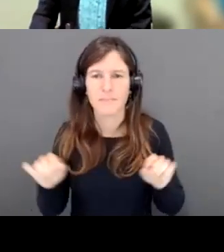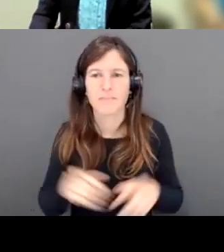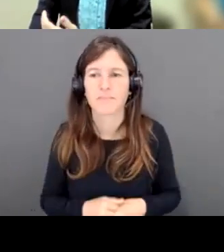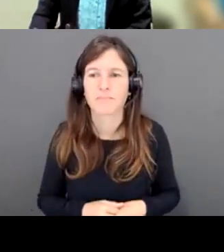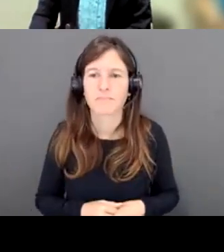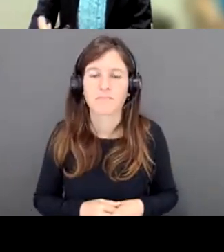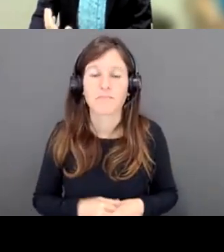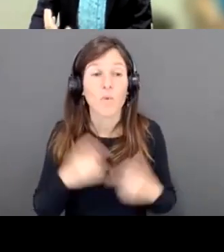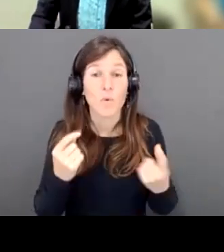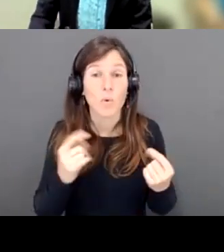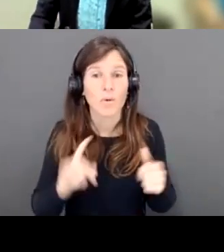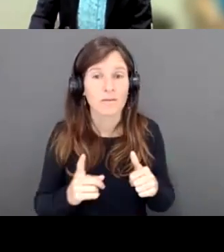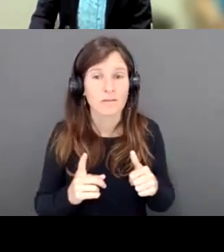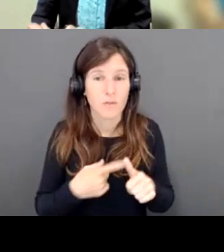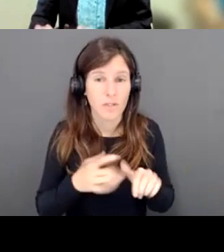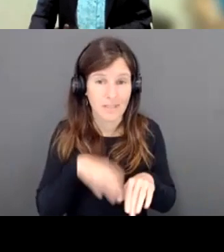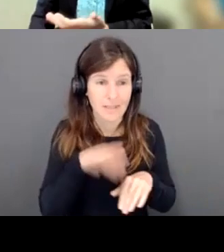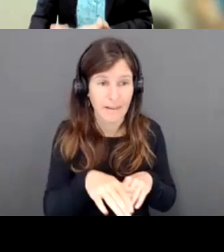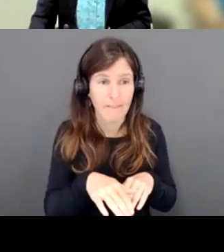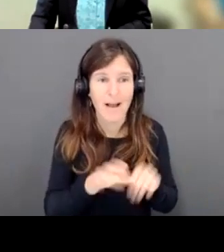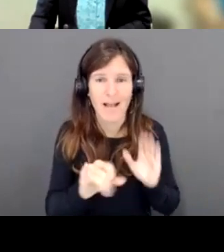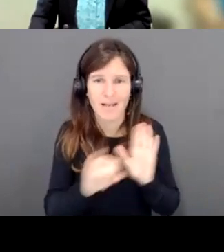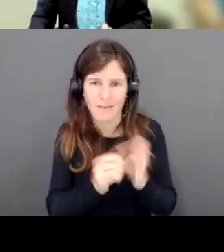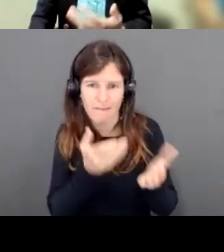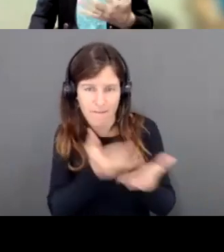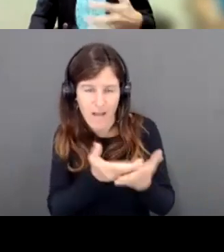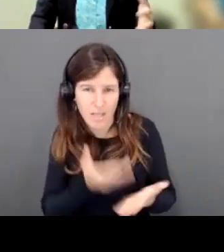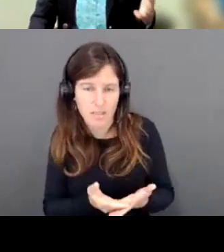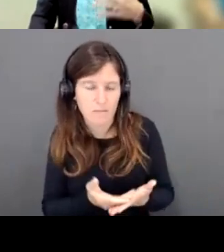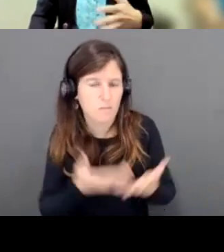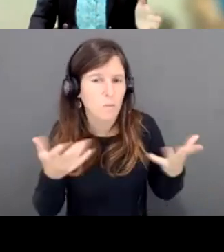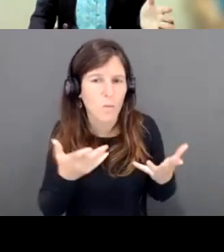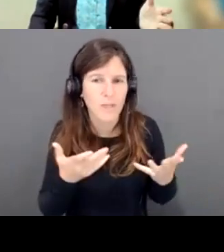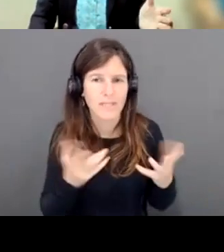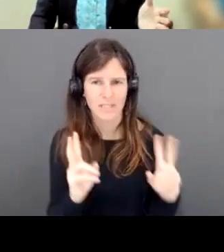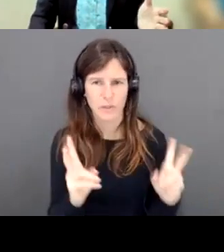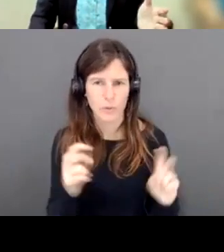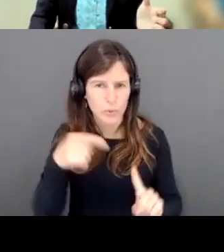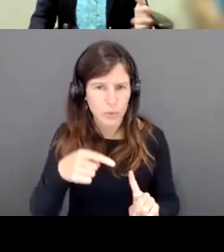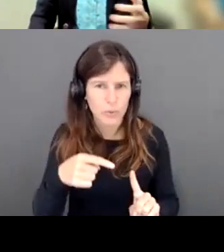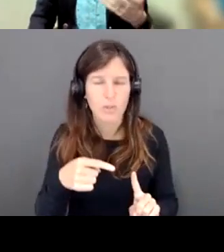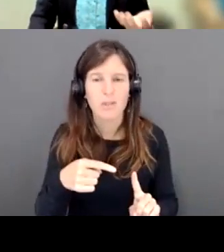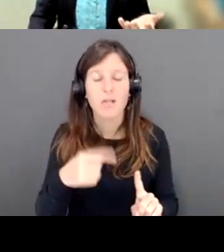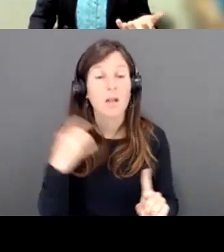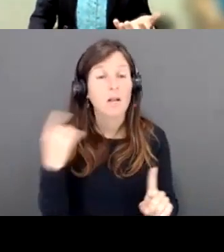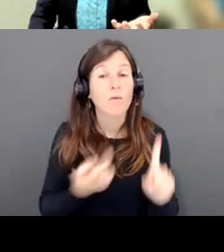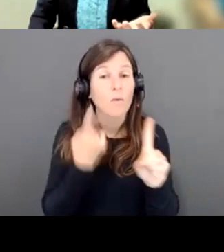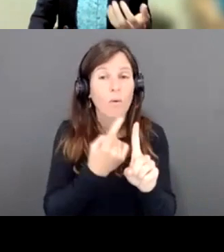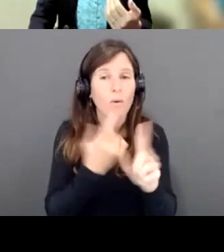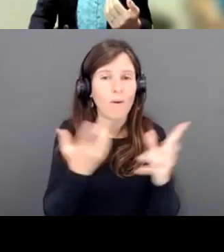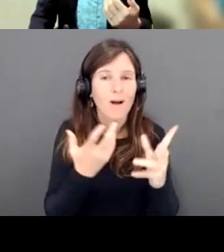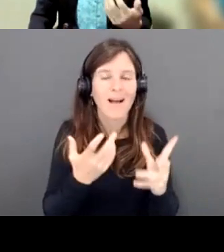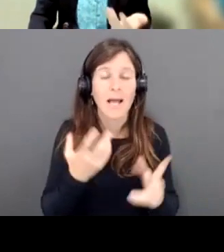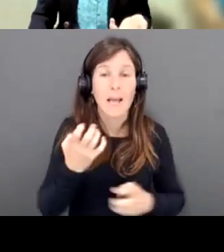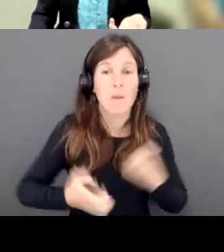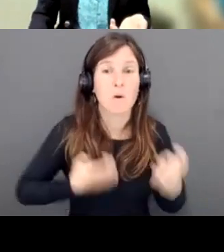step one is identify the facts of the case. What are we talking about here? That's to help remove emotion. It also helps